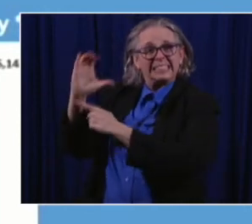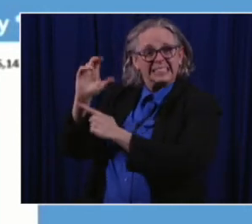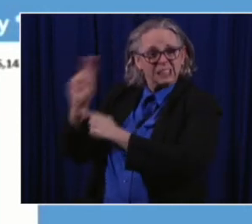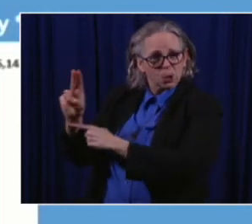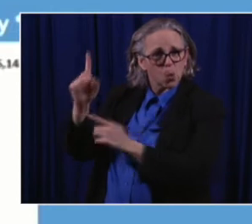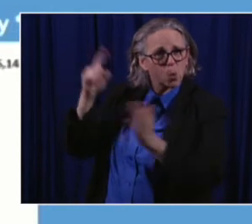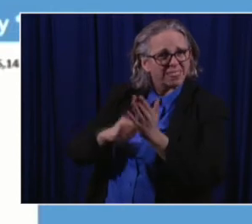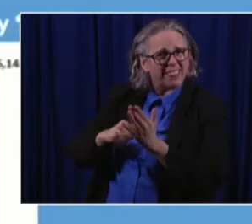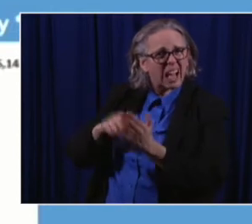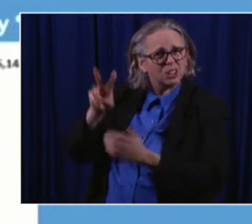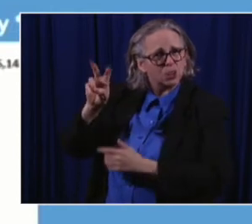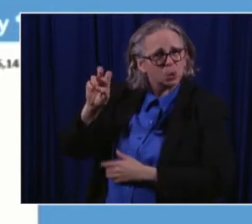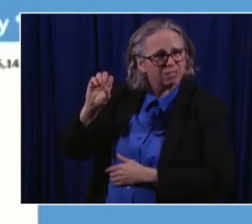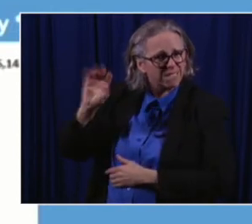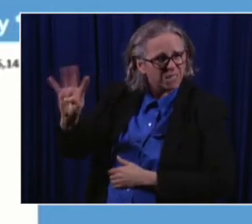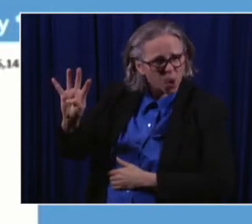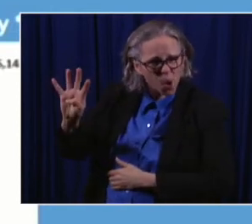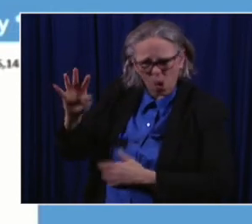are in ICU.